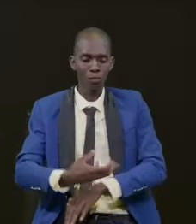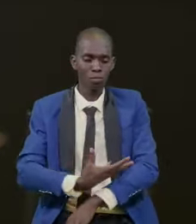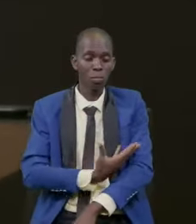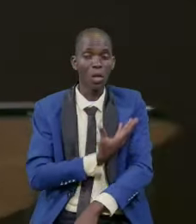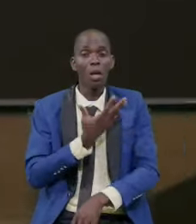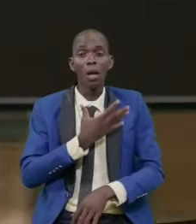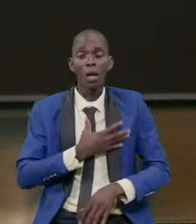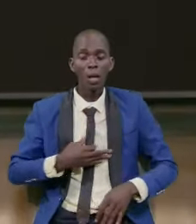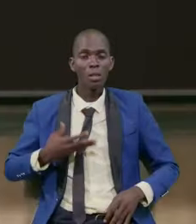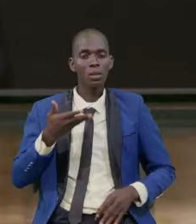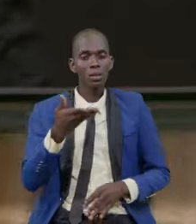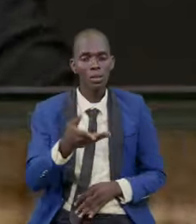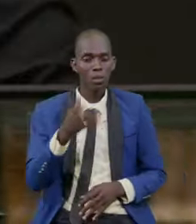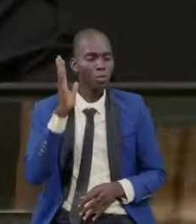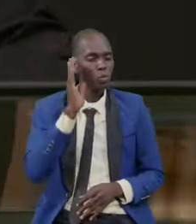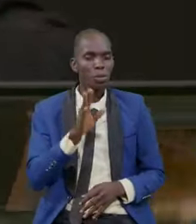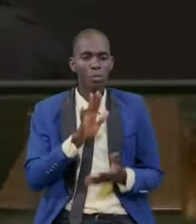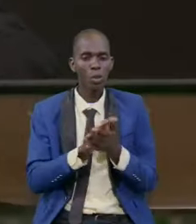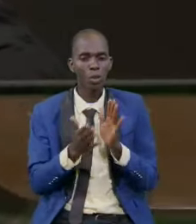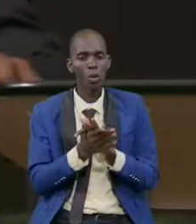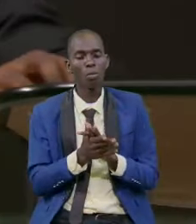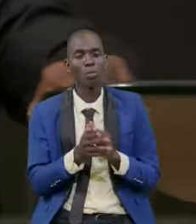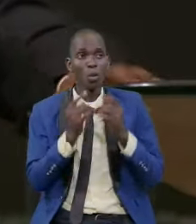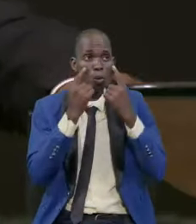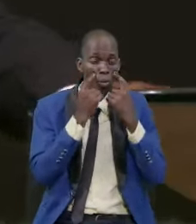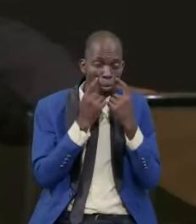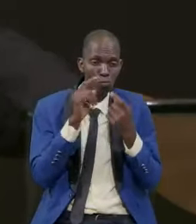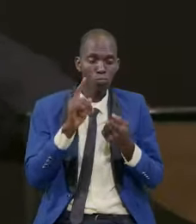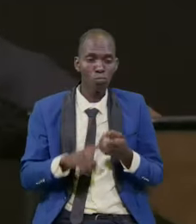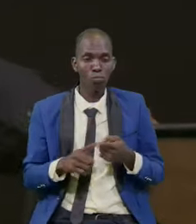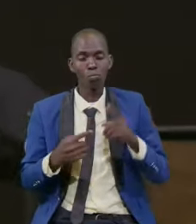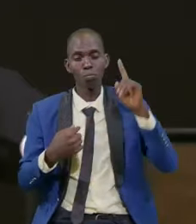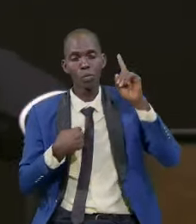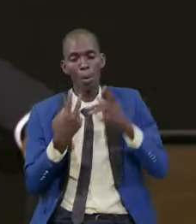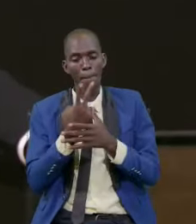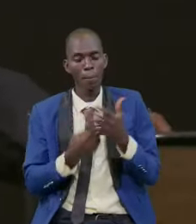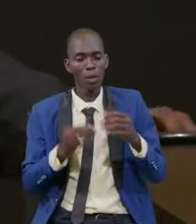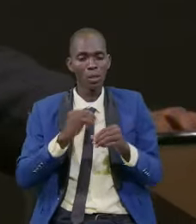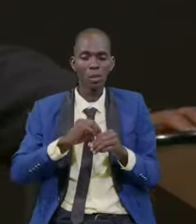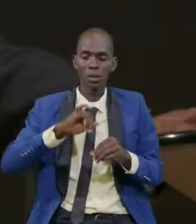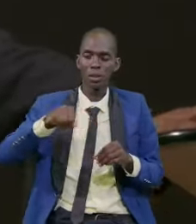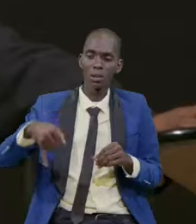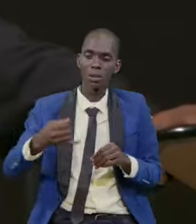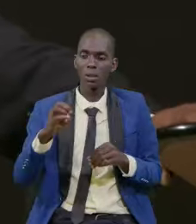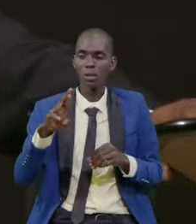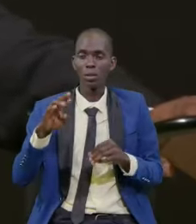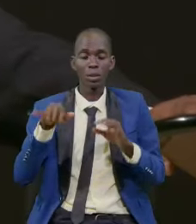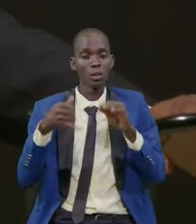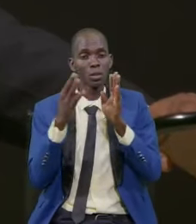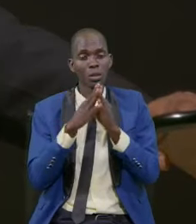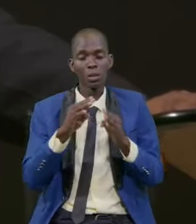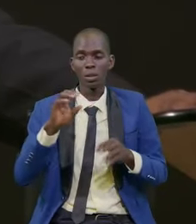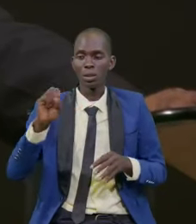then it shall be witnesses unto me, both in Jerusalem, Judea, and Samaria, and to the